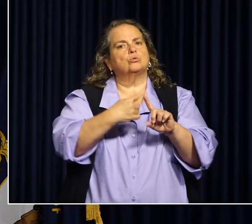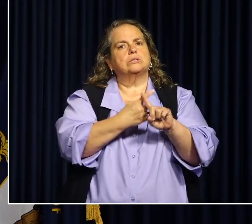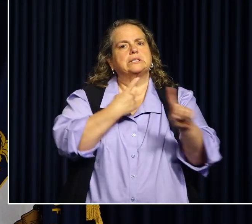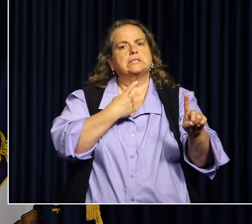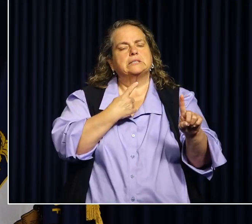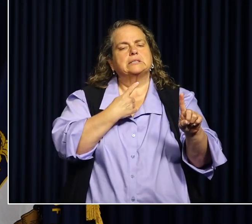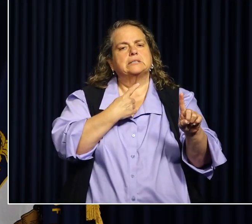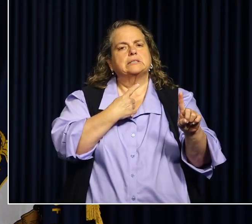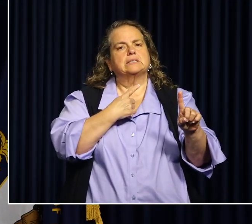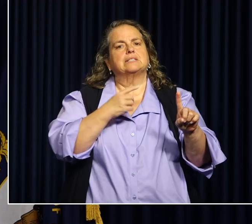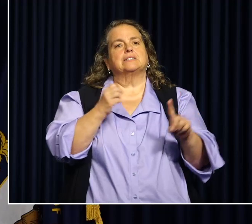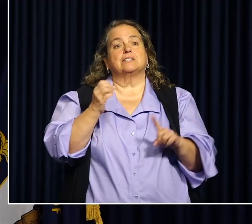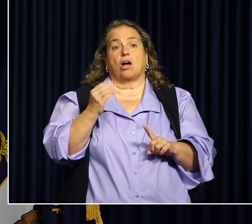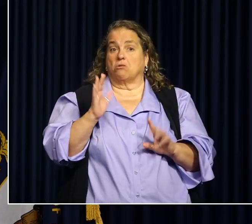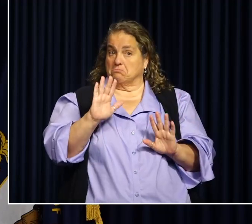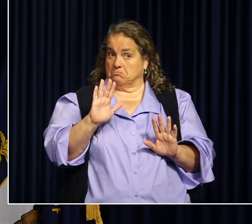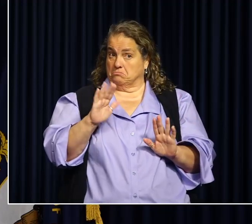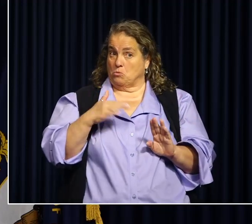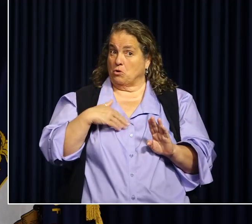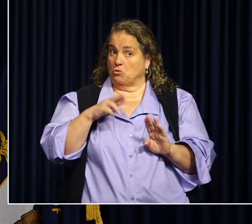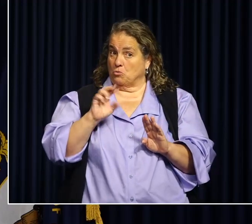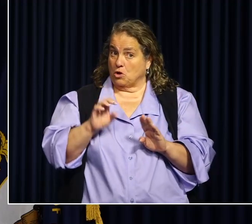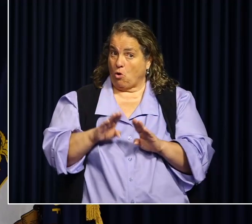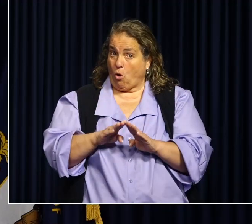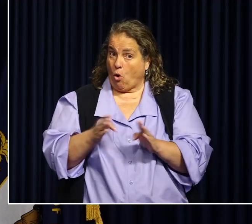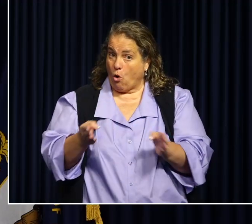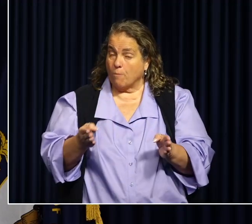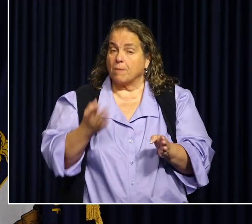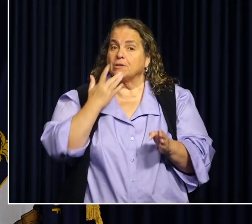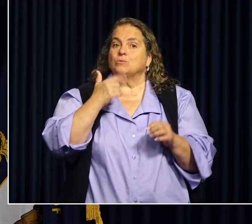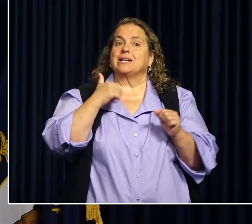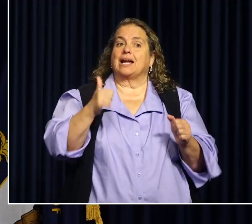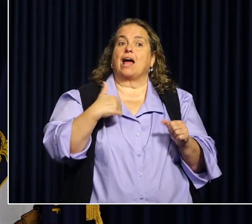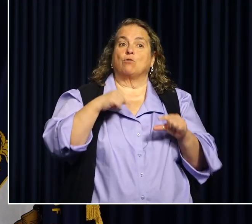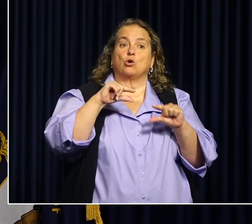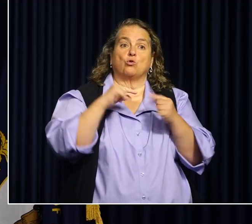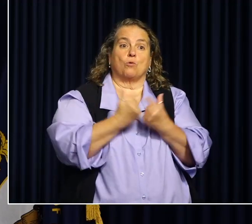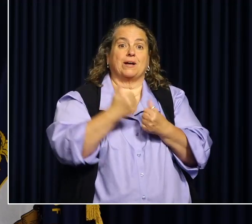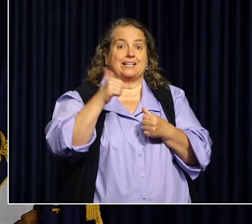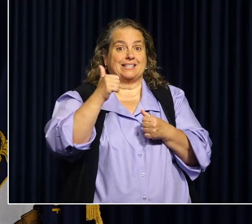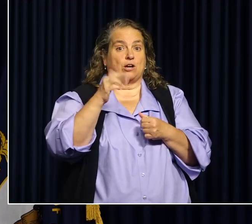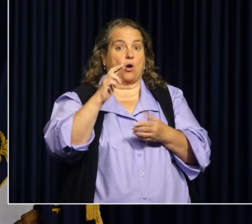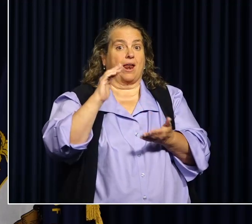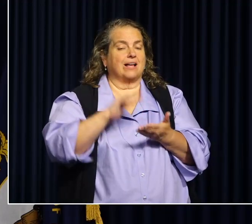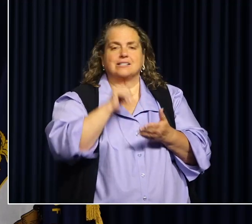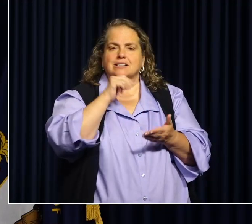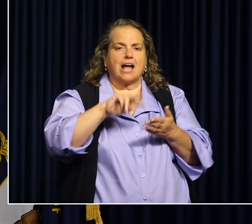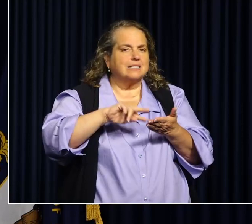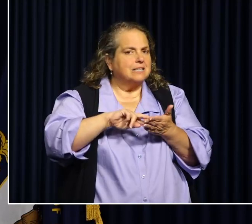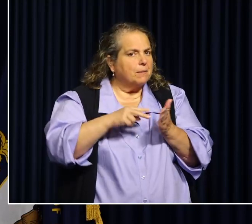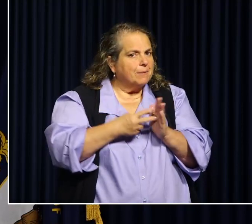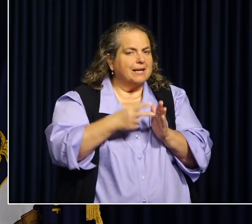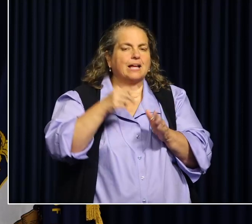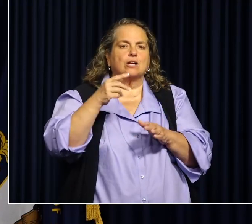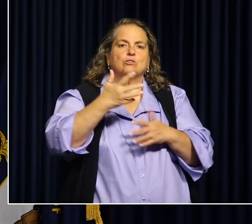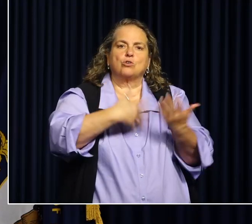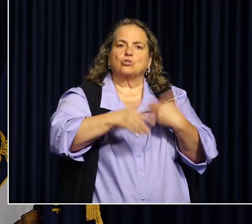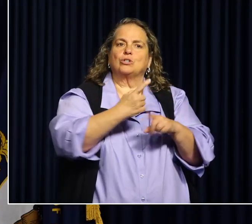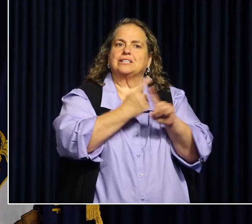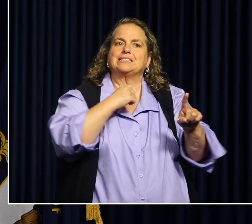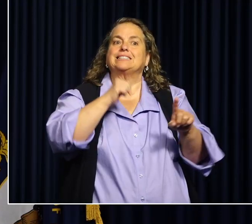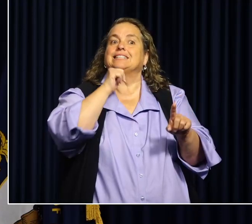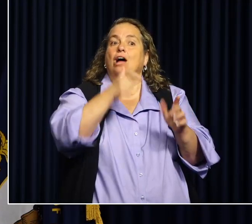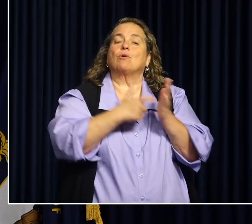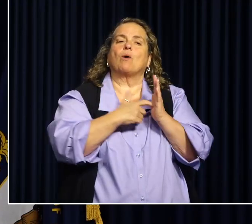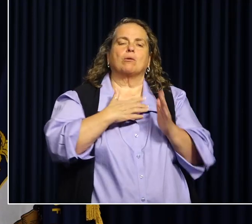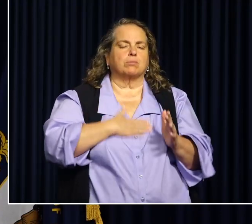just because we're reopening, just because we can have groups of 10 or less, doesn't mean social distancing isn't required. So let's not mess up a